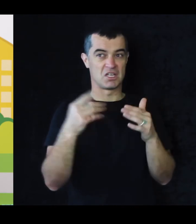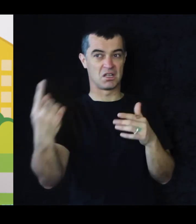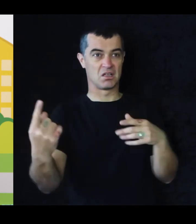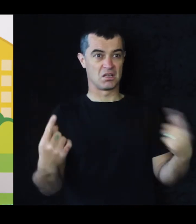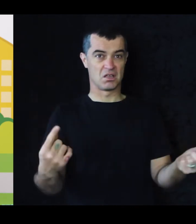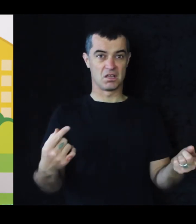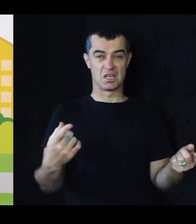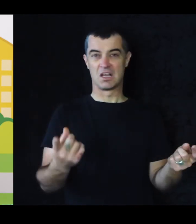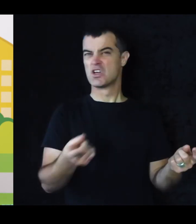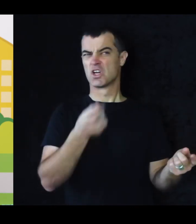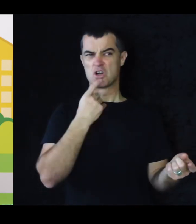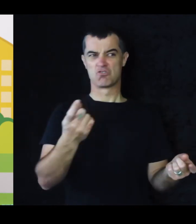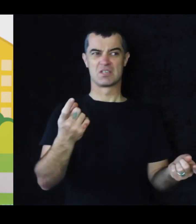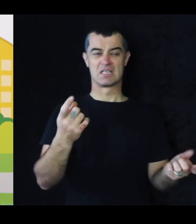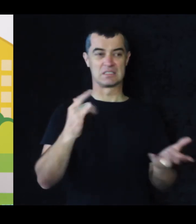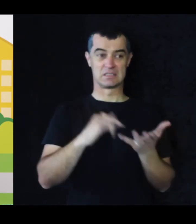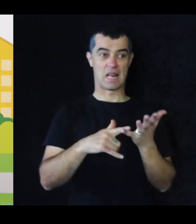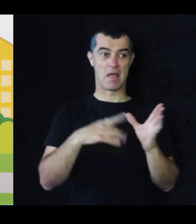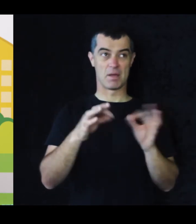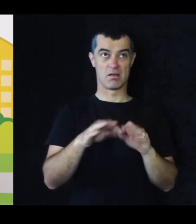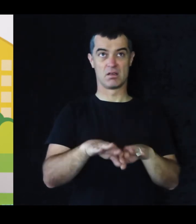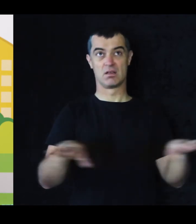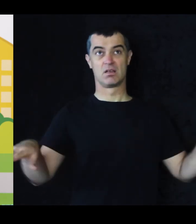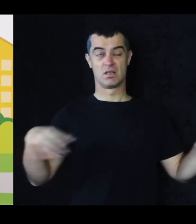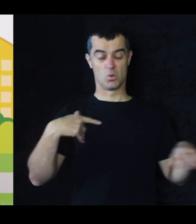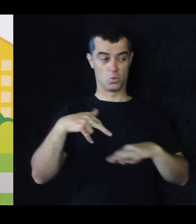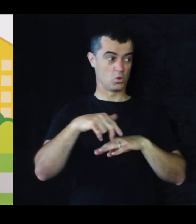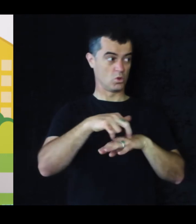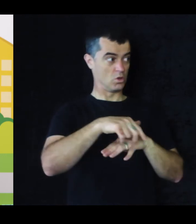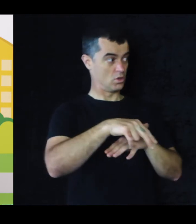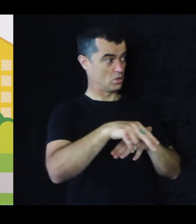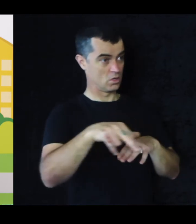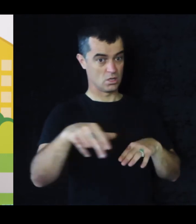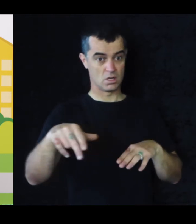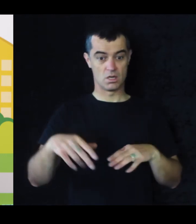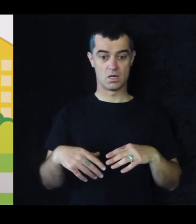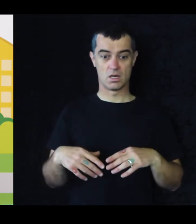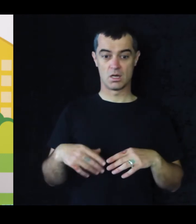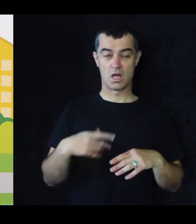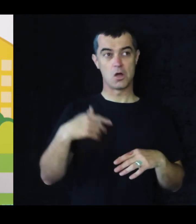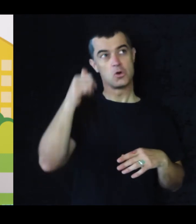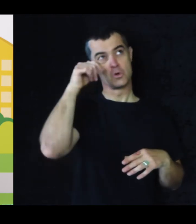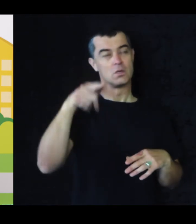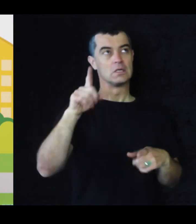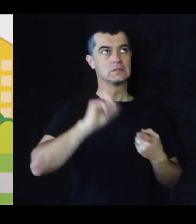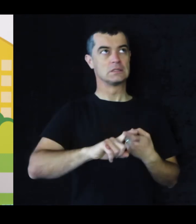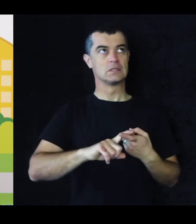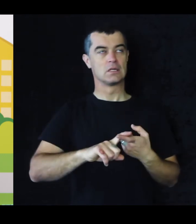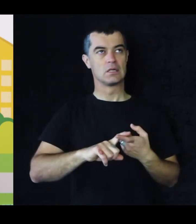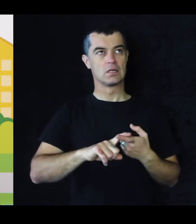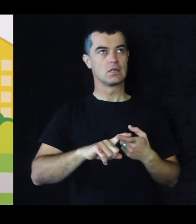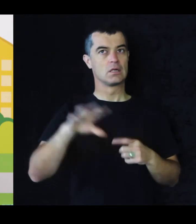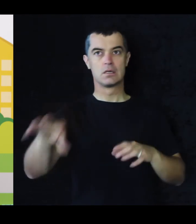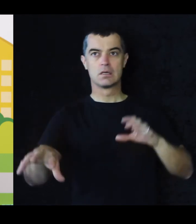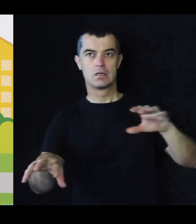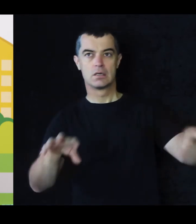pot, and it is a concrete slab. And I walked down it in my gimpy fashion, and I knew still